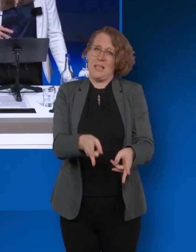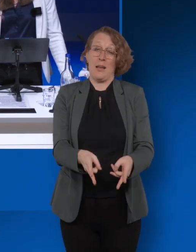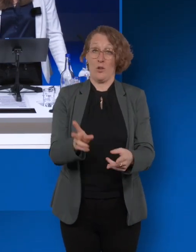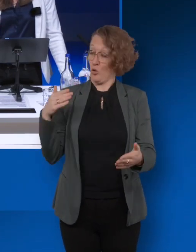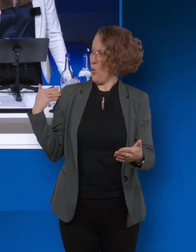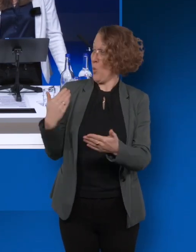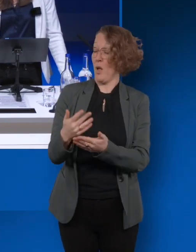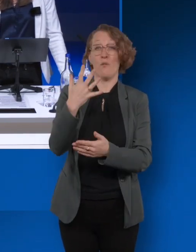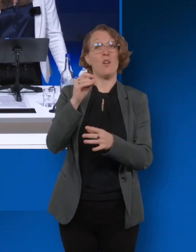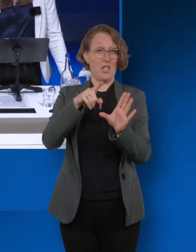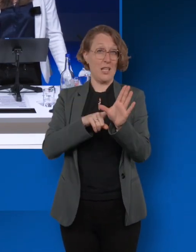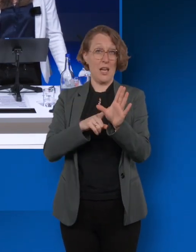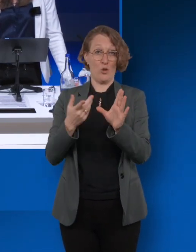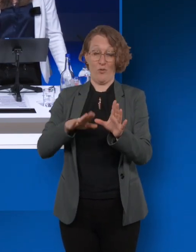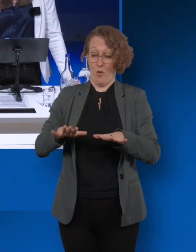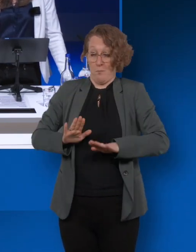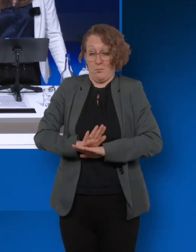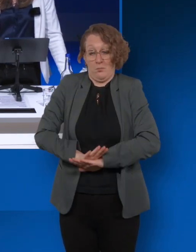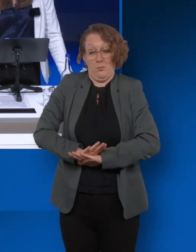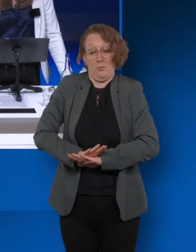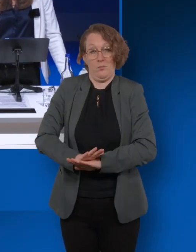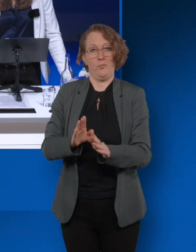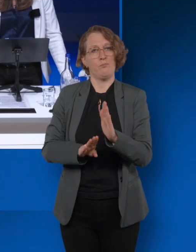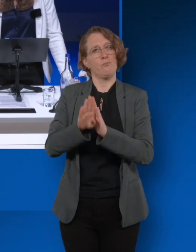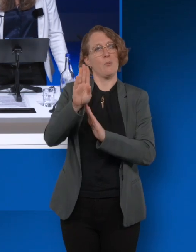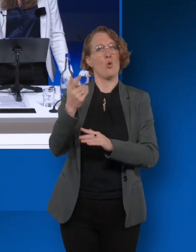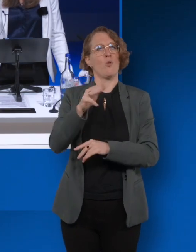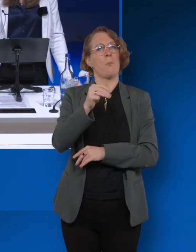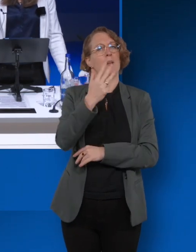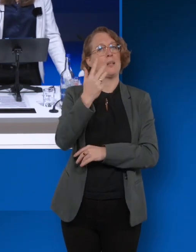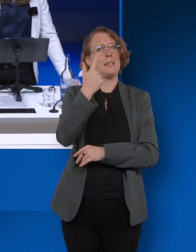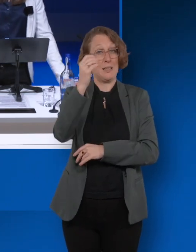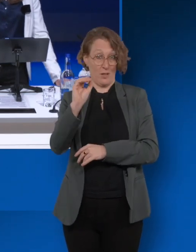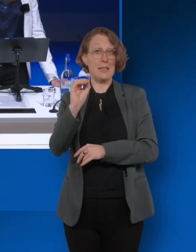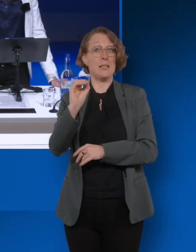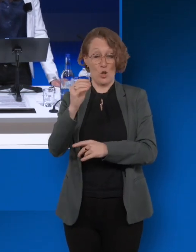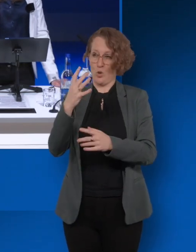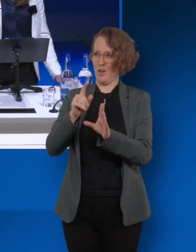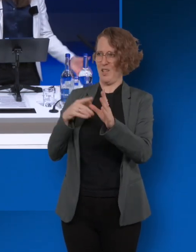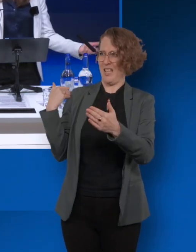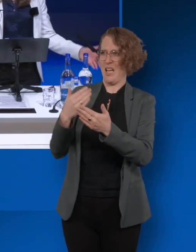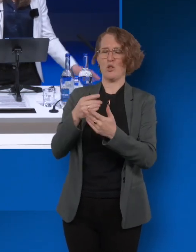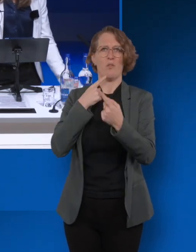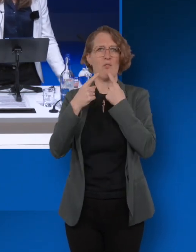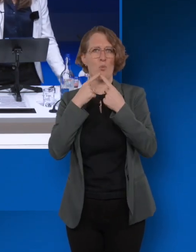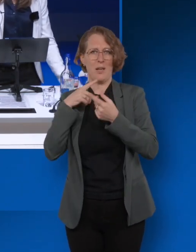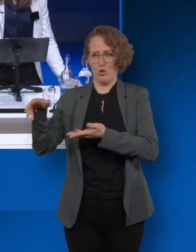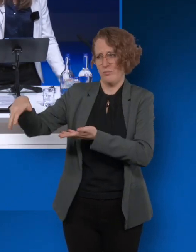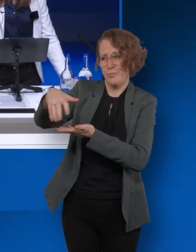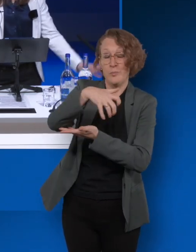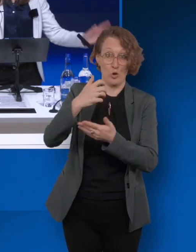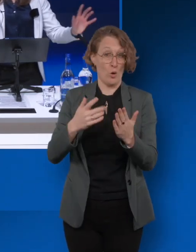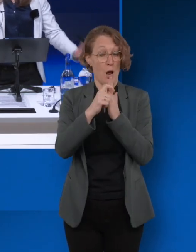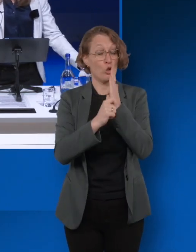now since resuscitation capabilities arose in the 1970s. And so it's fascinating. There